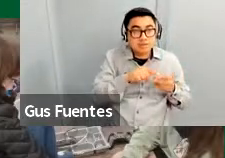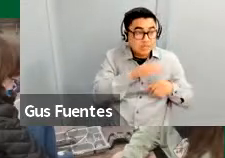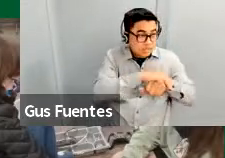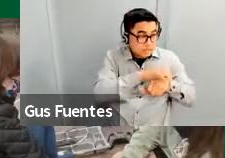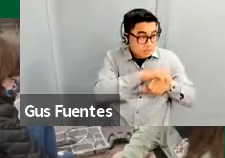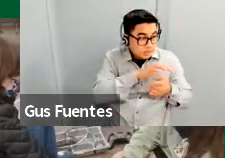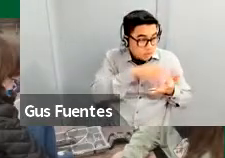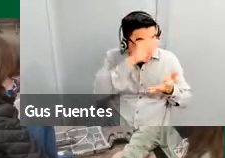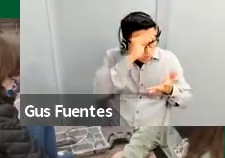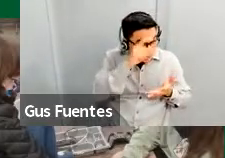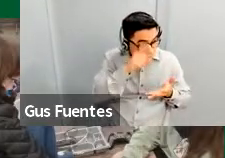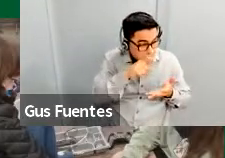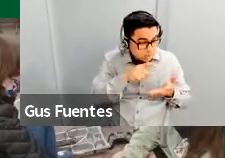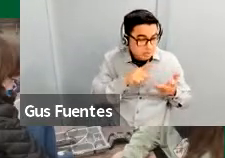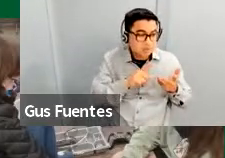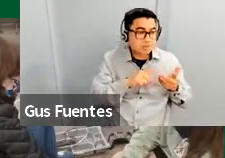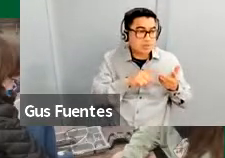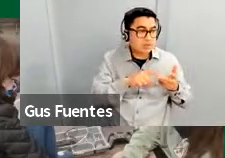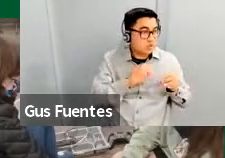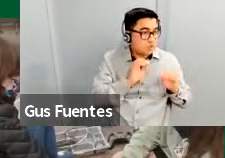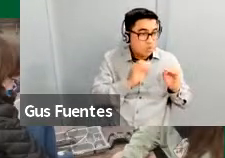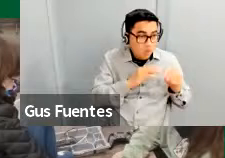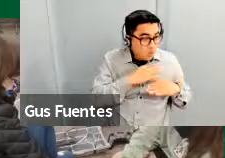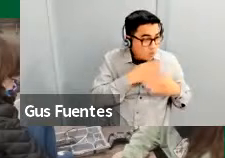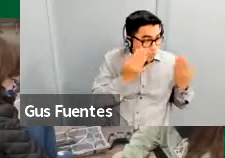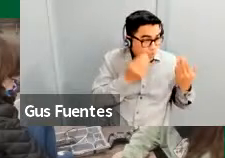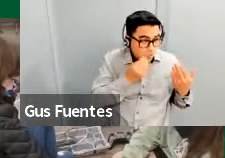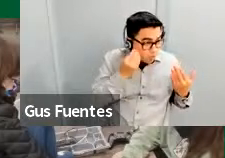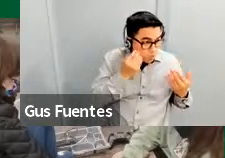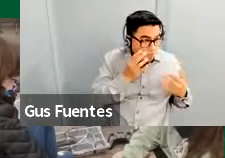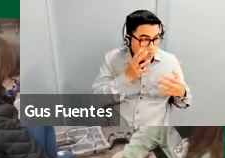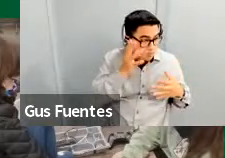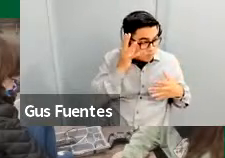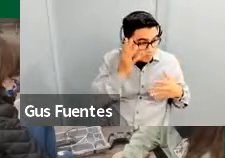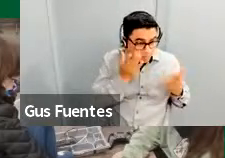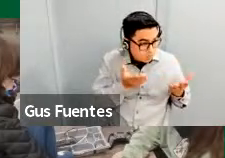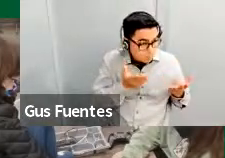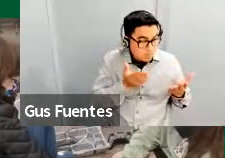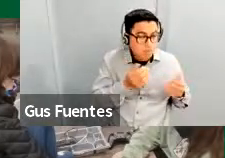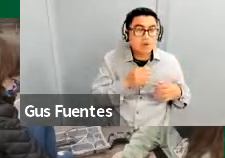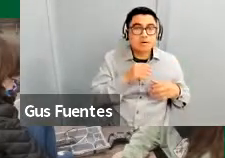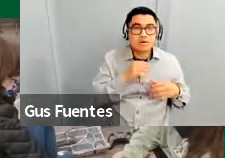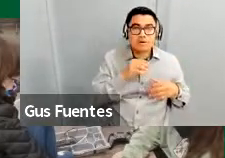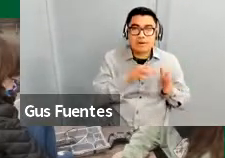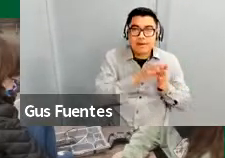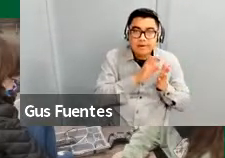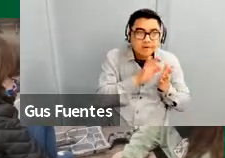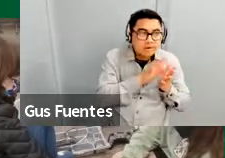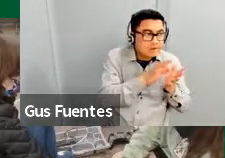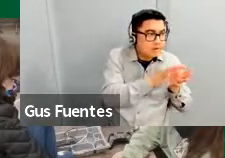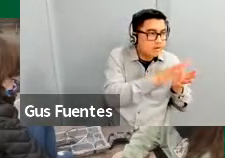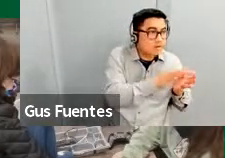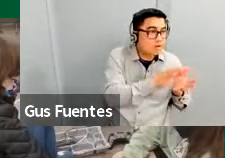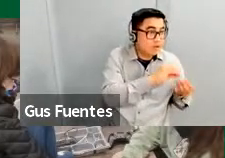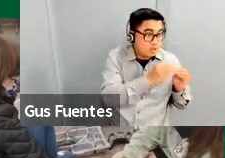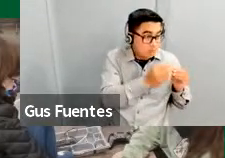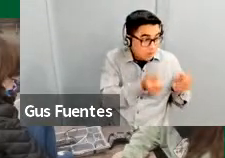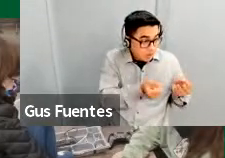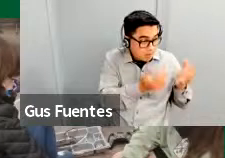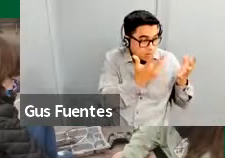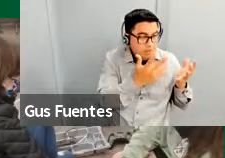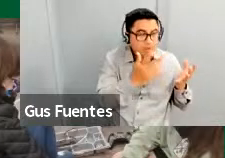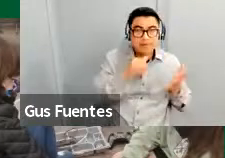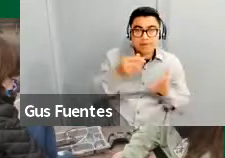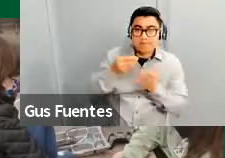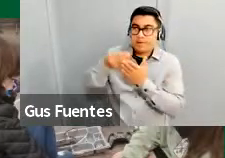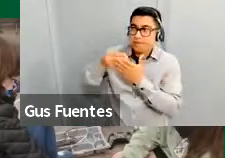number of foster and homeless students. And those are unduplicated. And they must be used to support, these funds must be used to